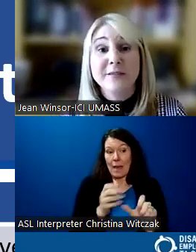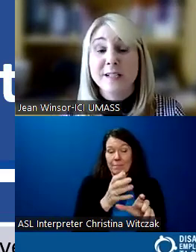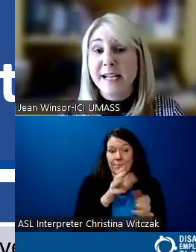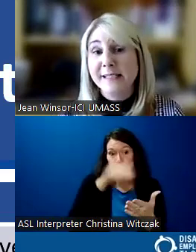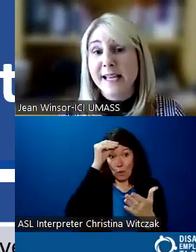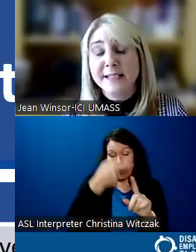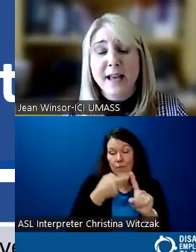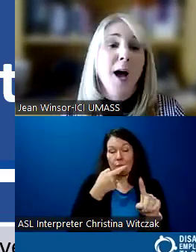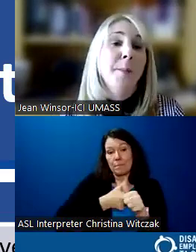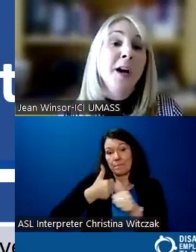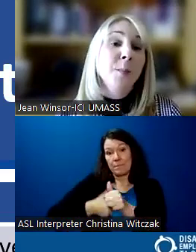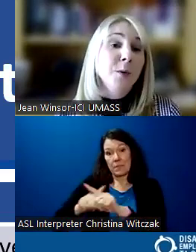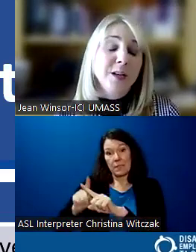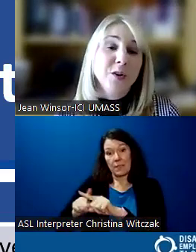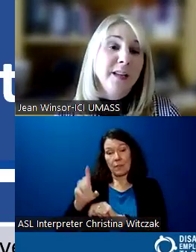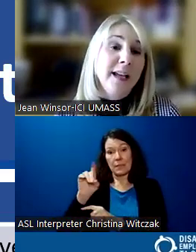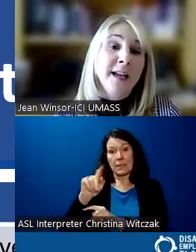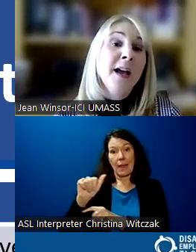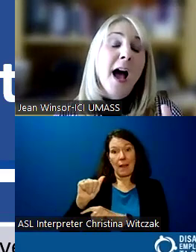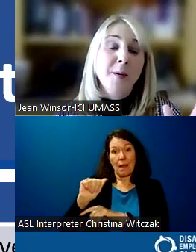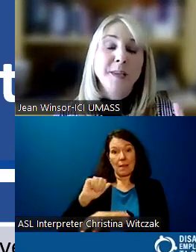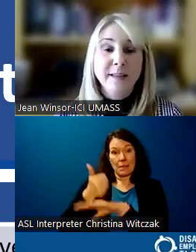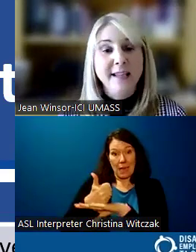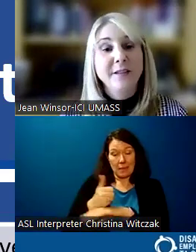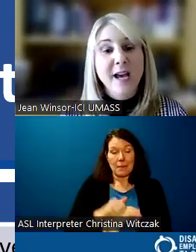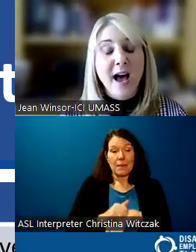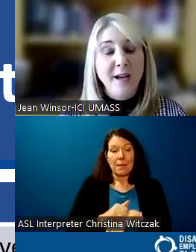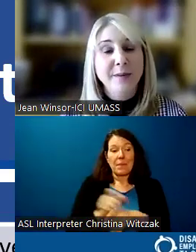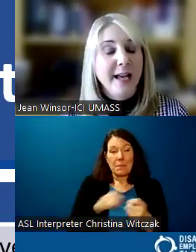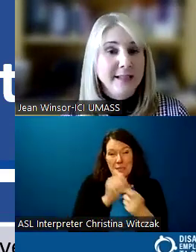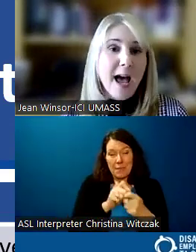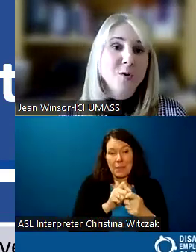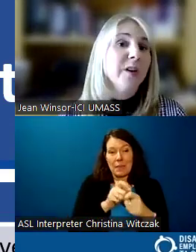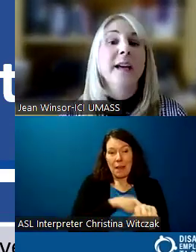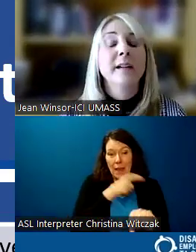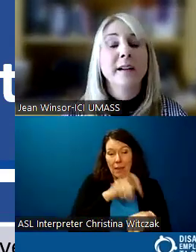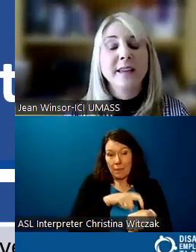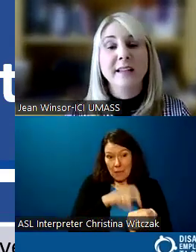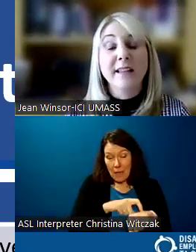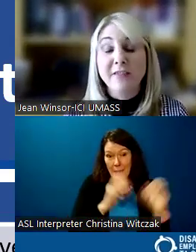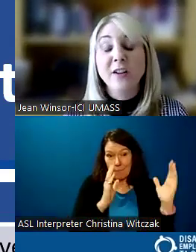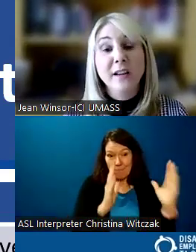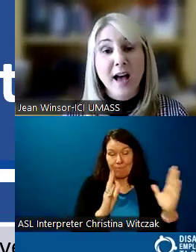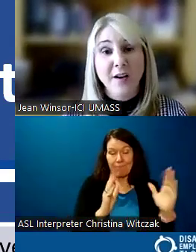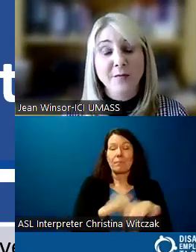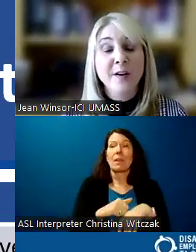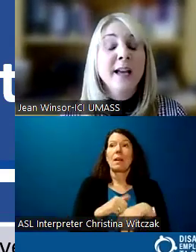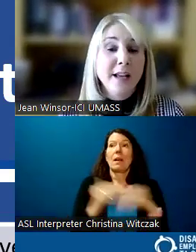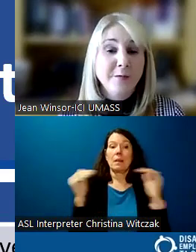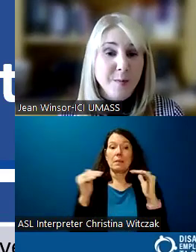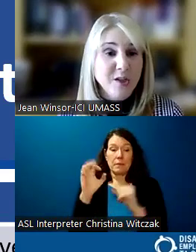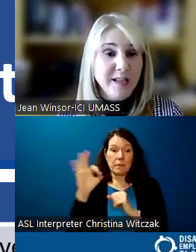of the different data sets, particularly the length of time that it's capturing, the level